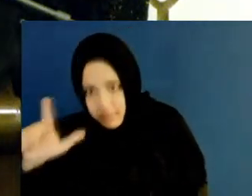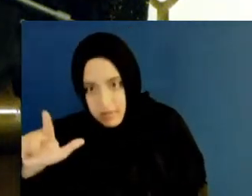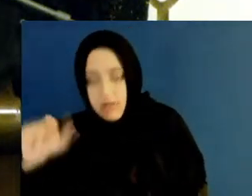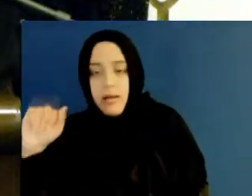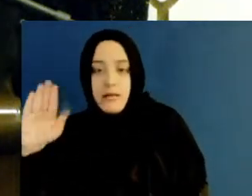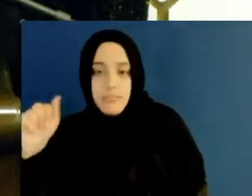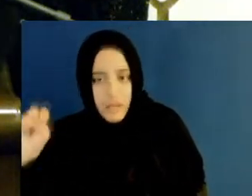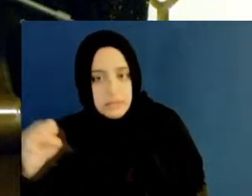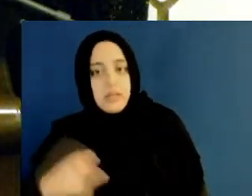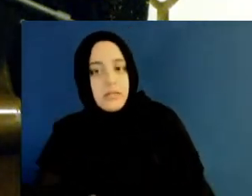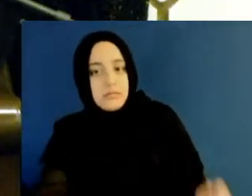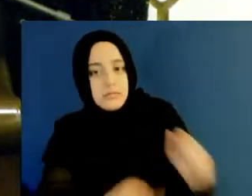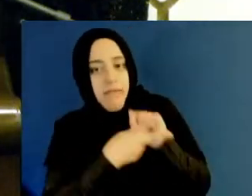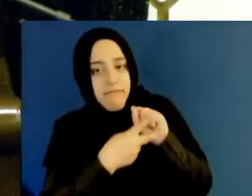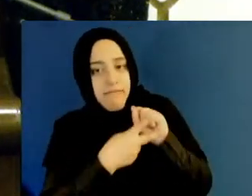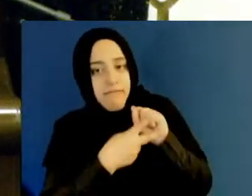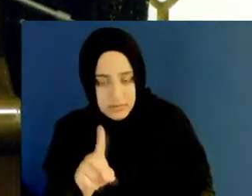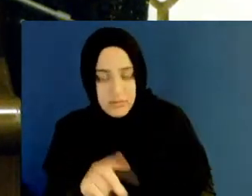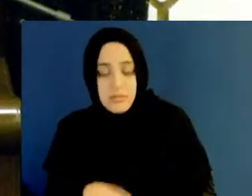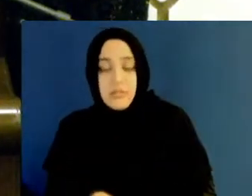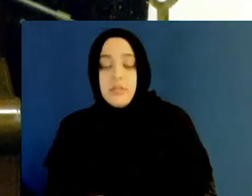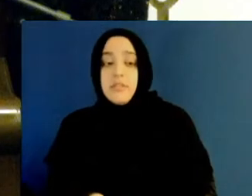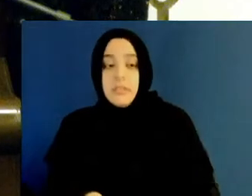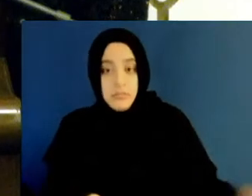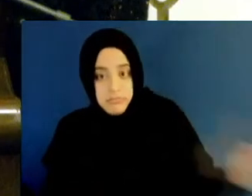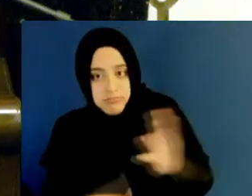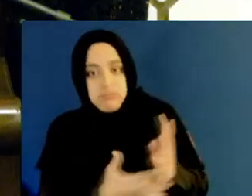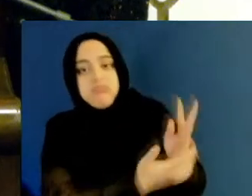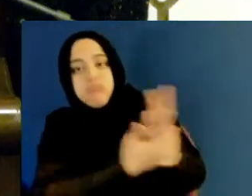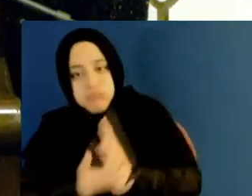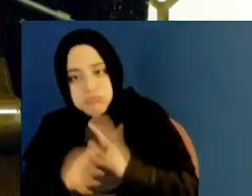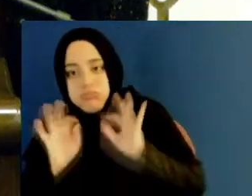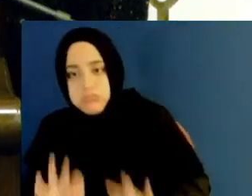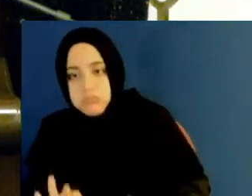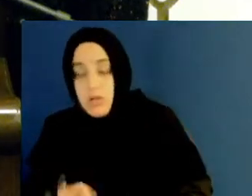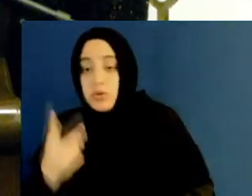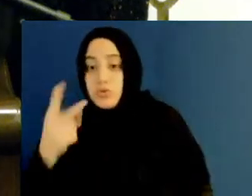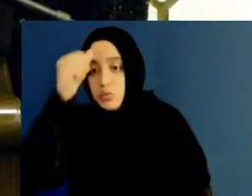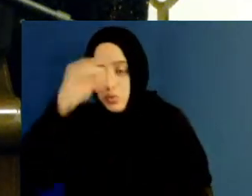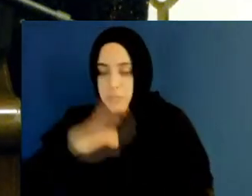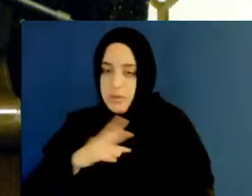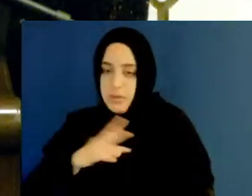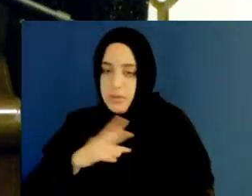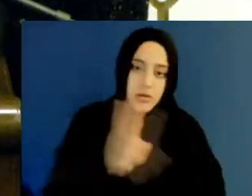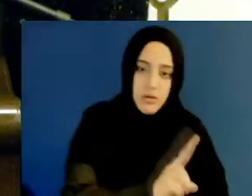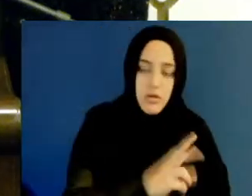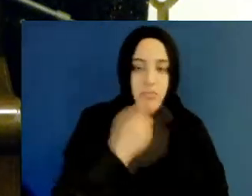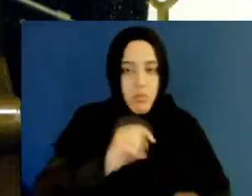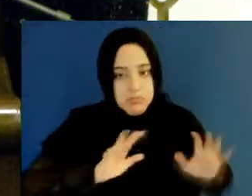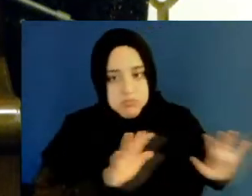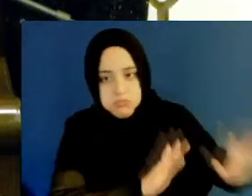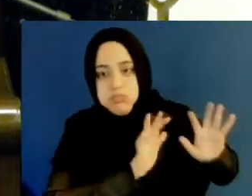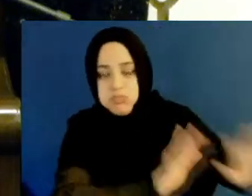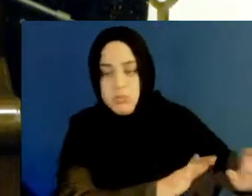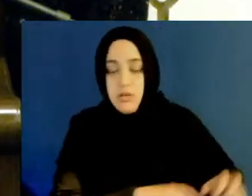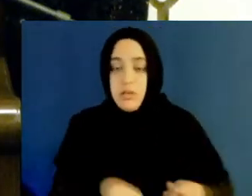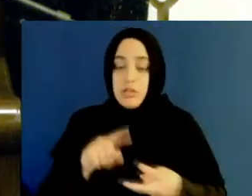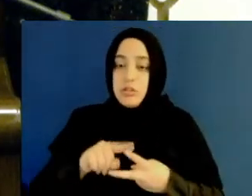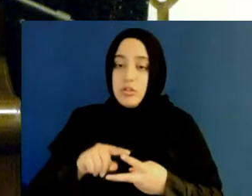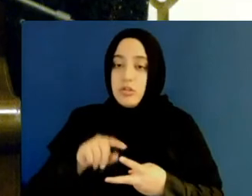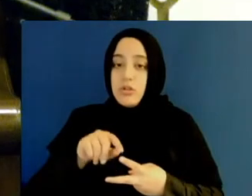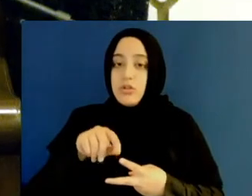two people who went in a dual format to push back the army, Zuhair ibn al-Kain and Hur ibn Yazid